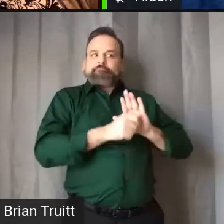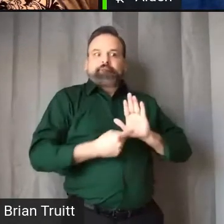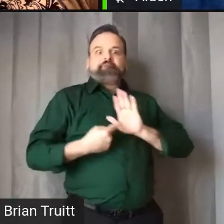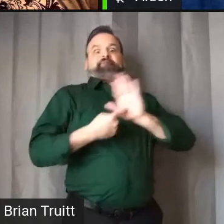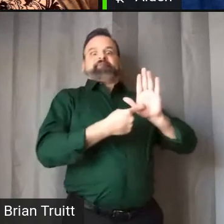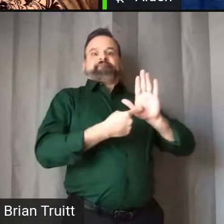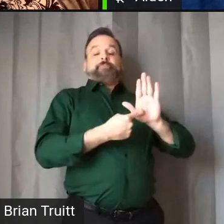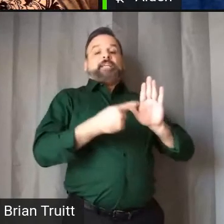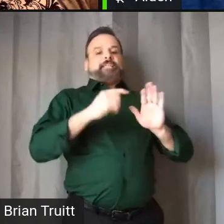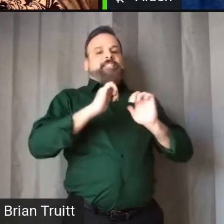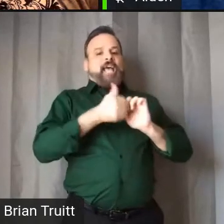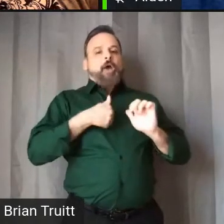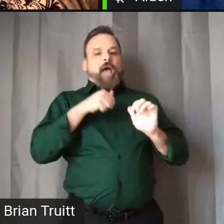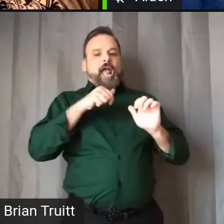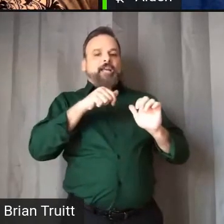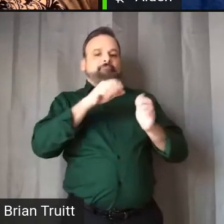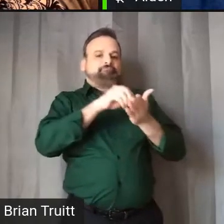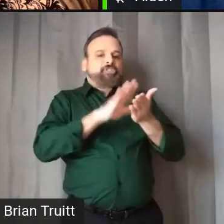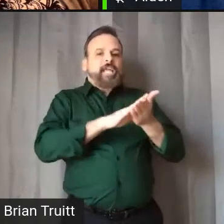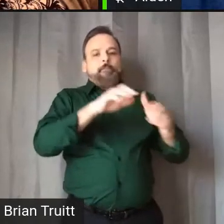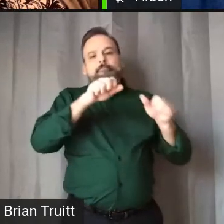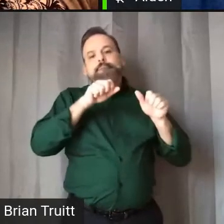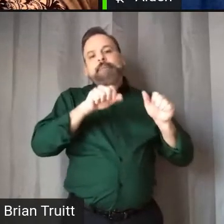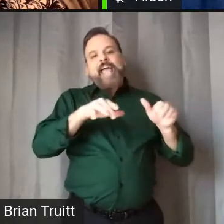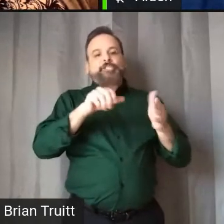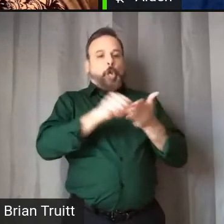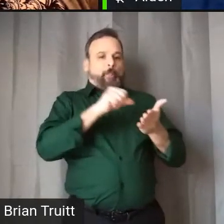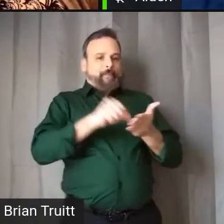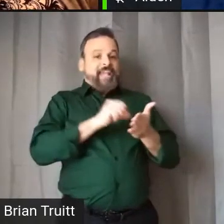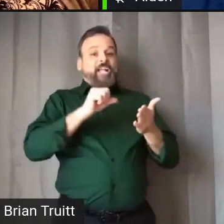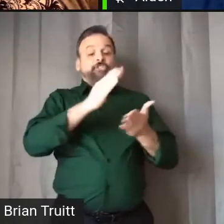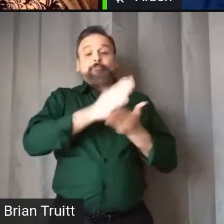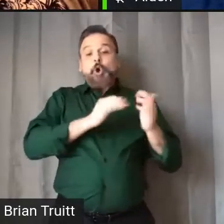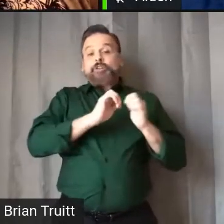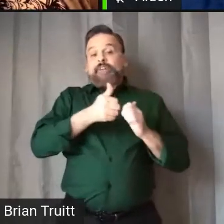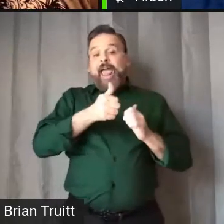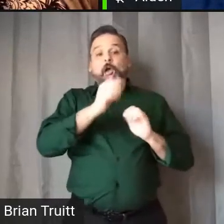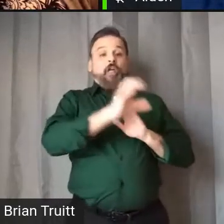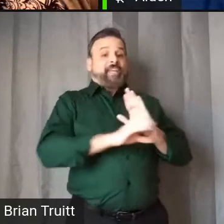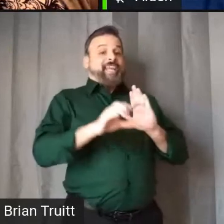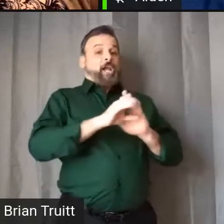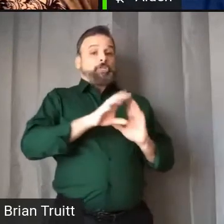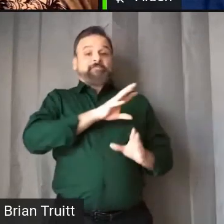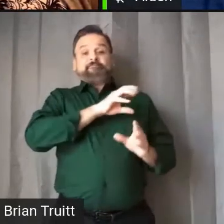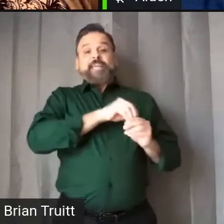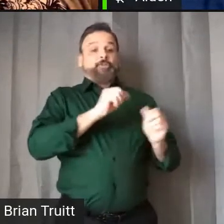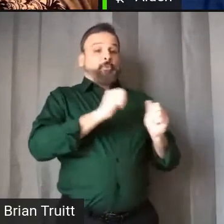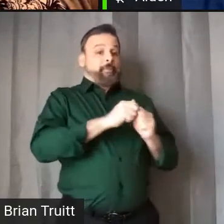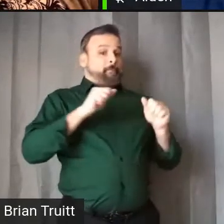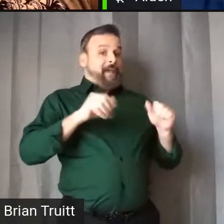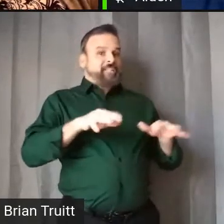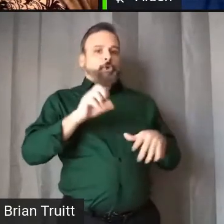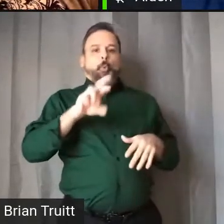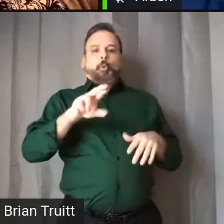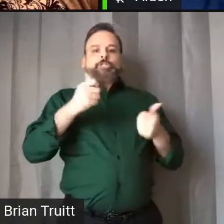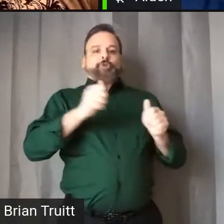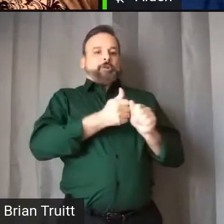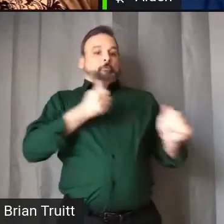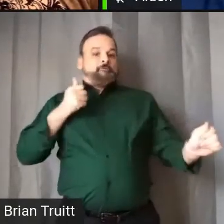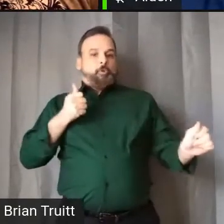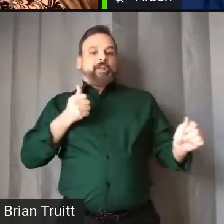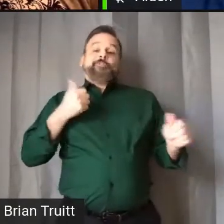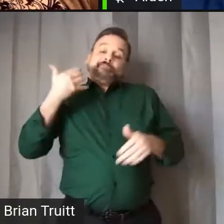is part of how I capture magic on the page and part of how the characters either engage with the magic or try not to, even though eventually they